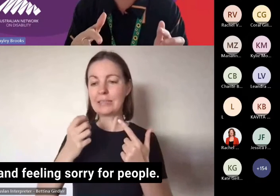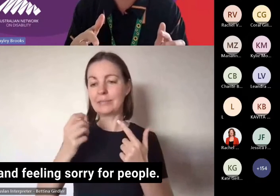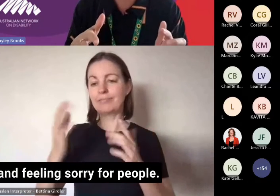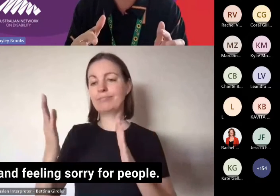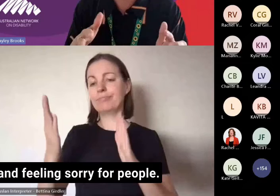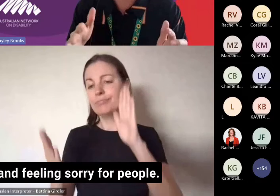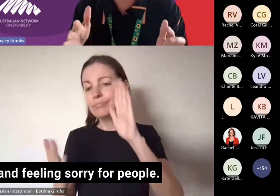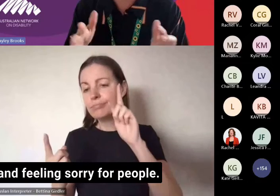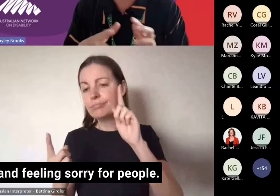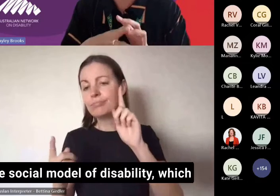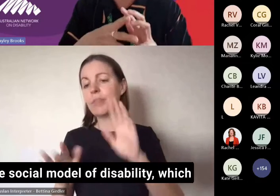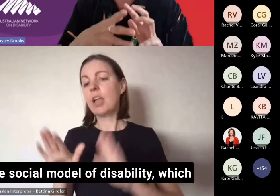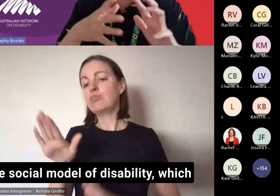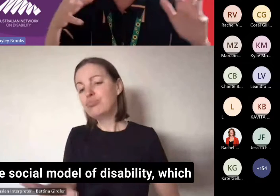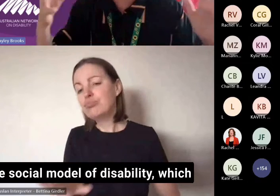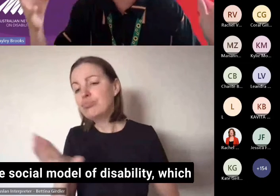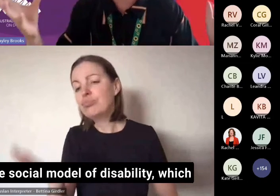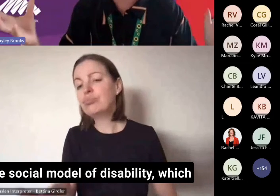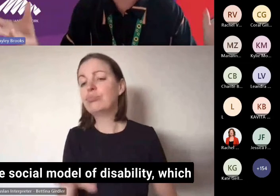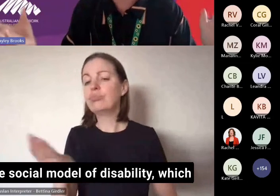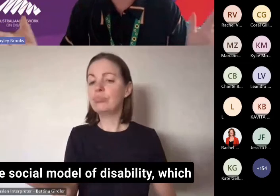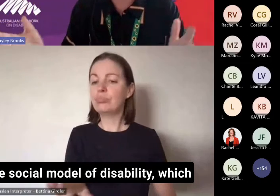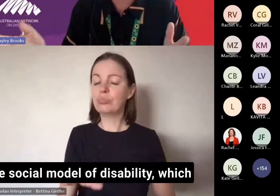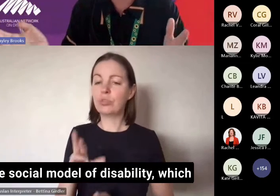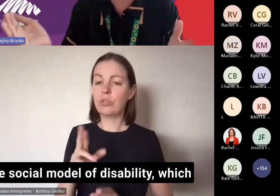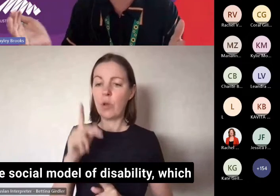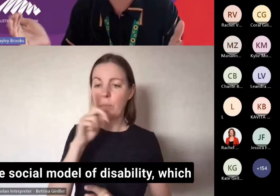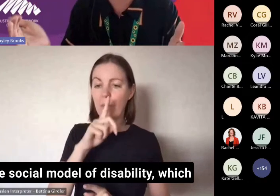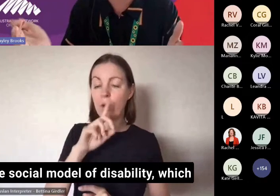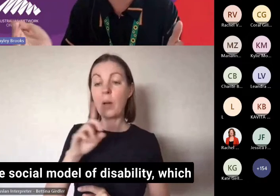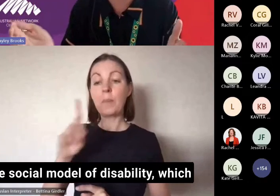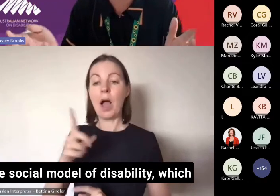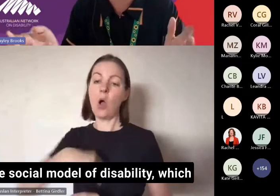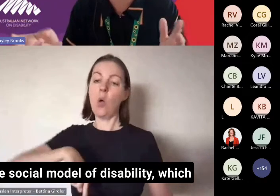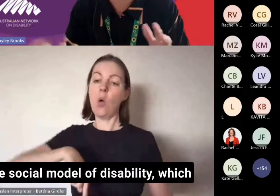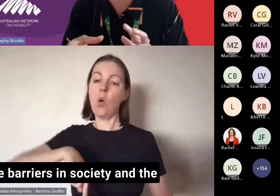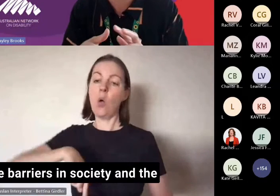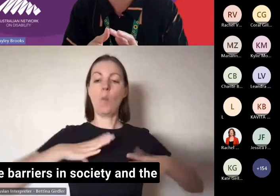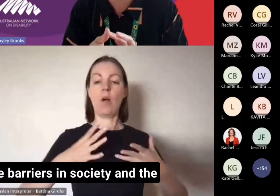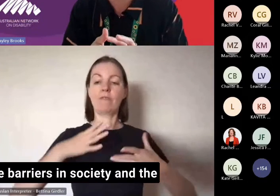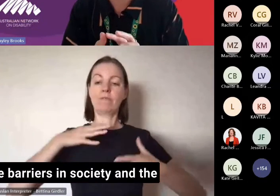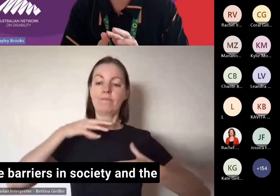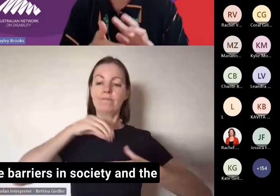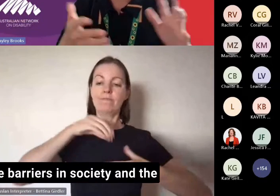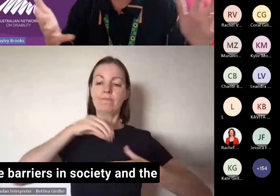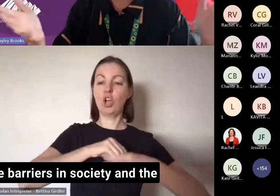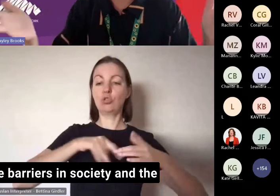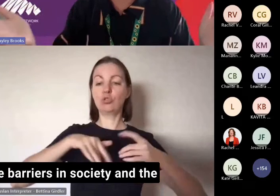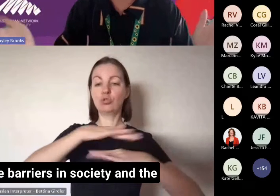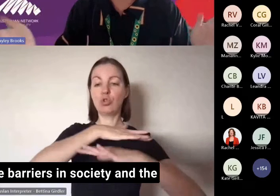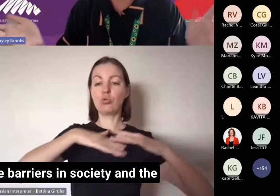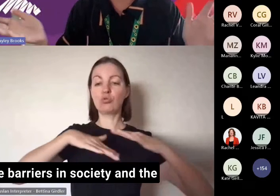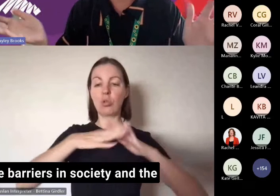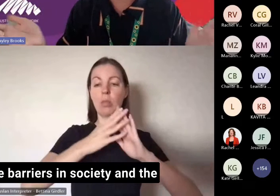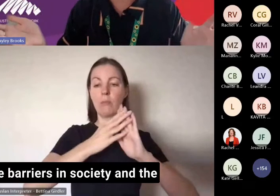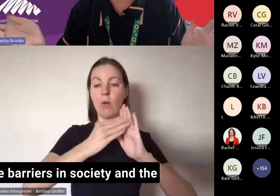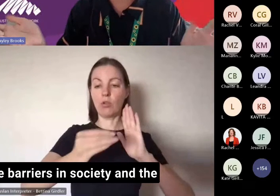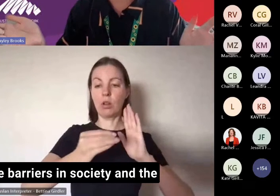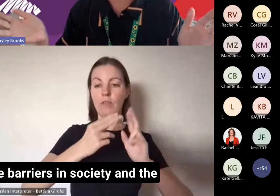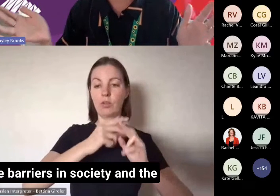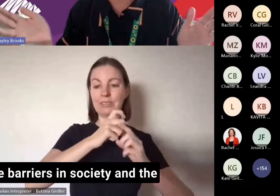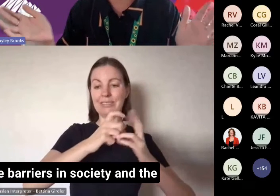feeling sorry for people. So we actually embed the social model of disability, which is looking at it's the barriers